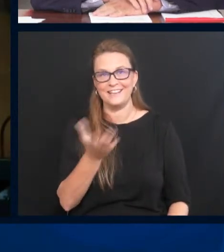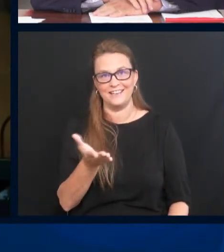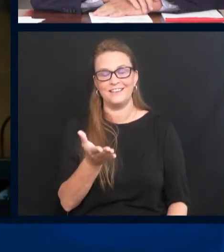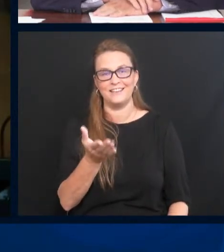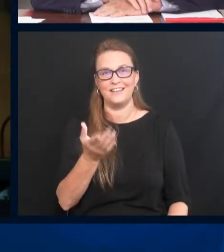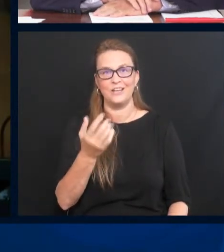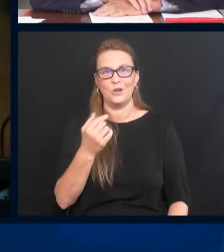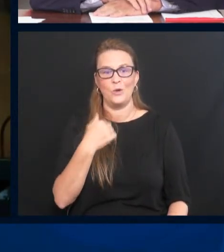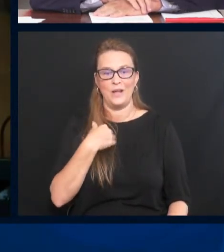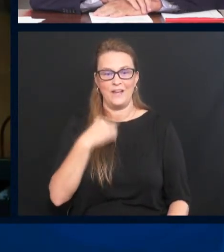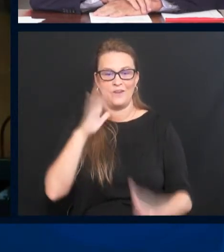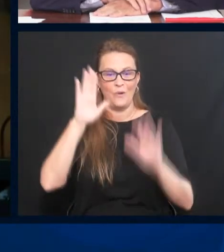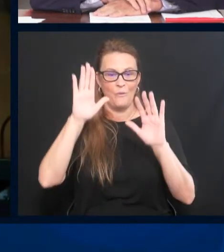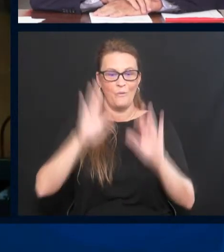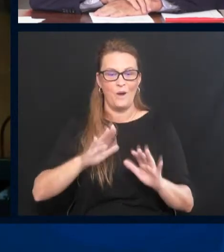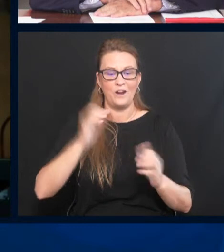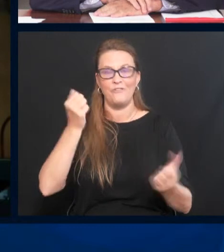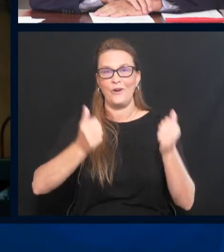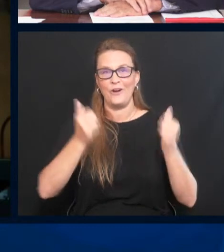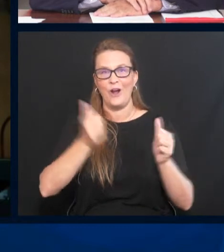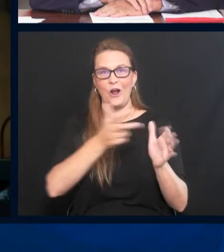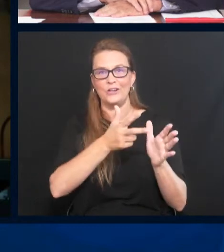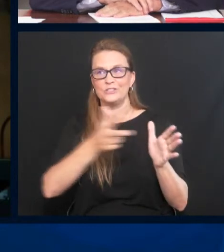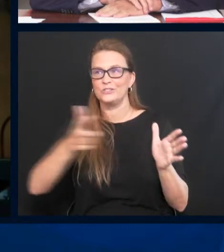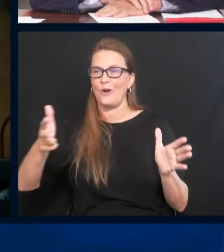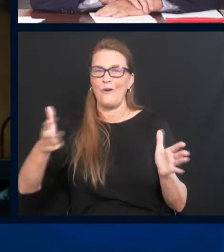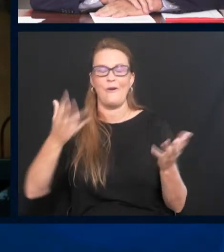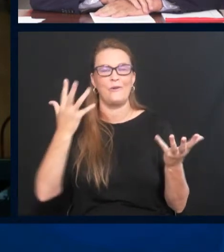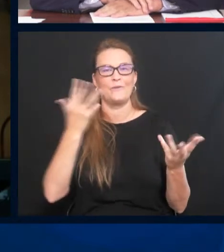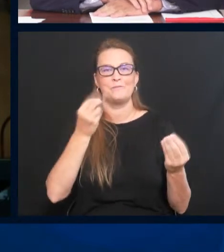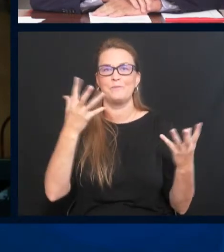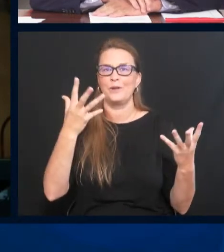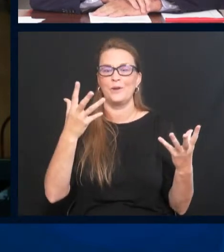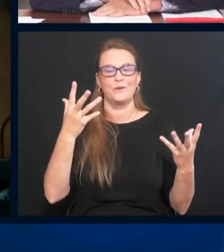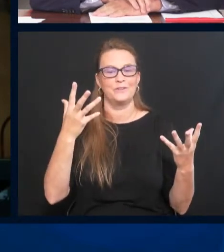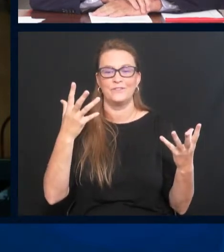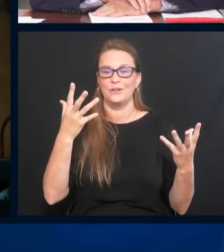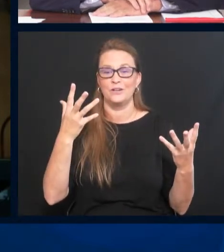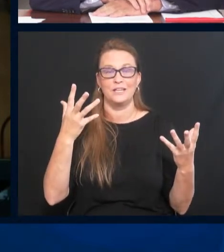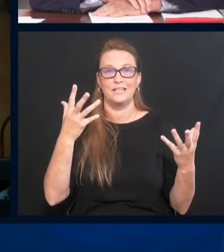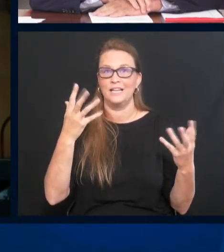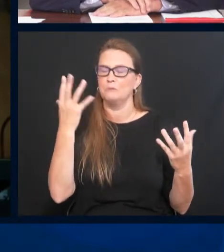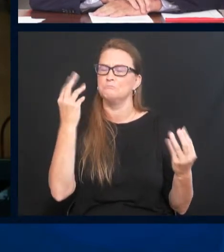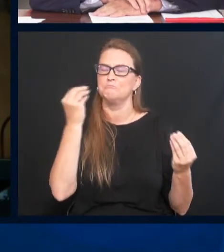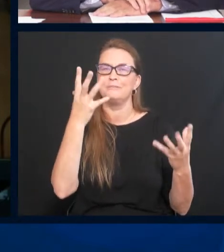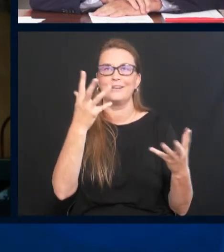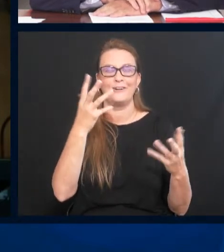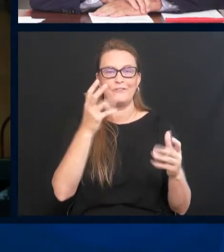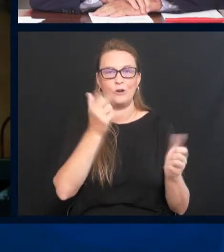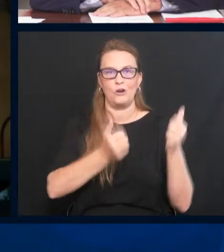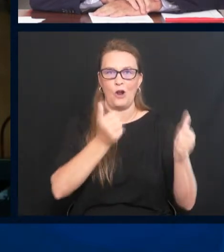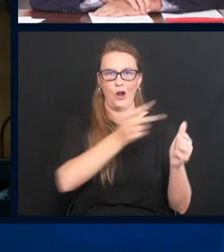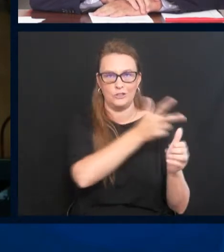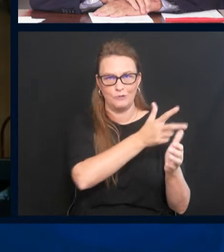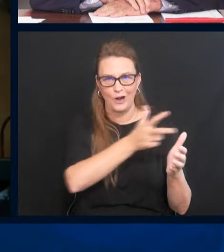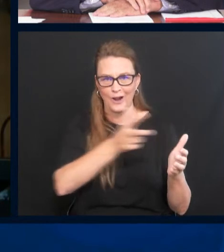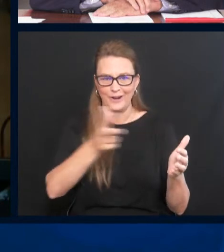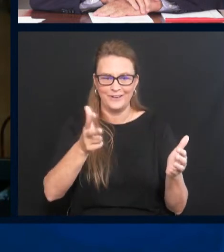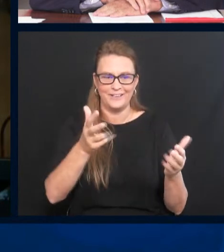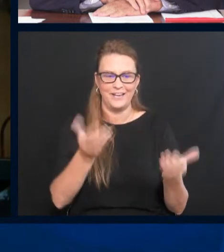an incredible car show, you know, maybe the best on the whole East Coast, but surely the best in West Virginia.